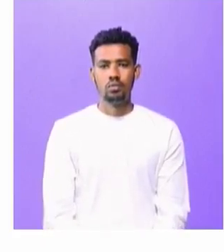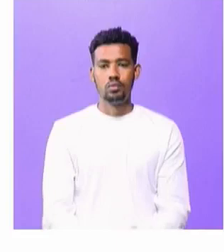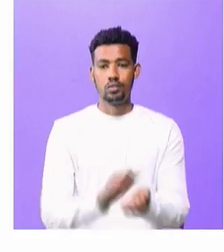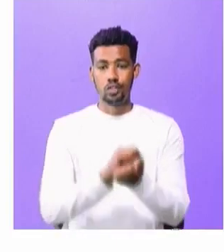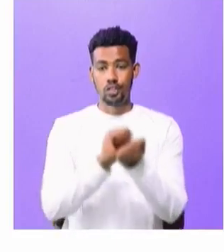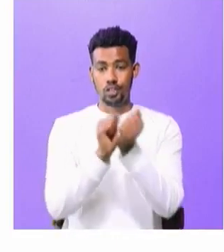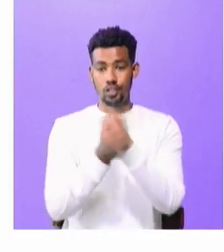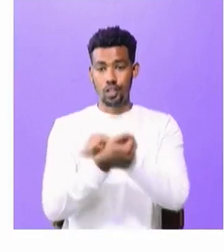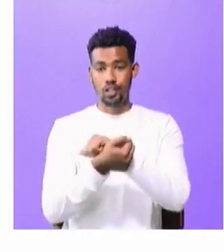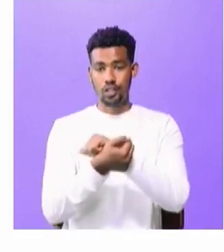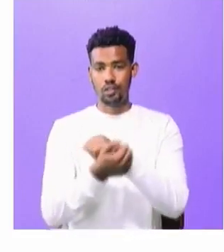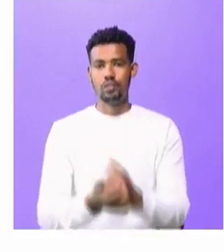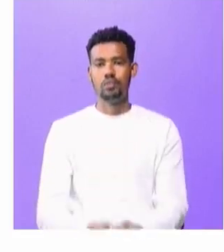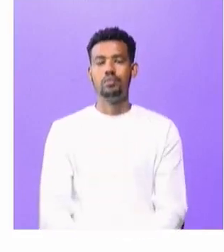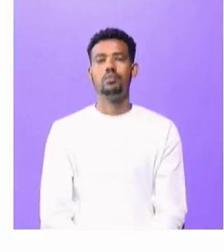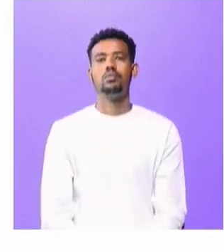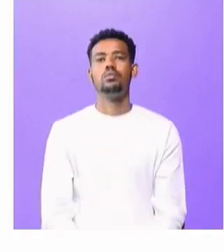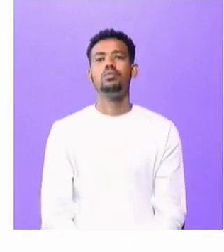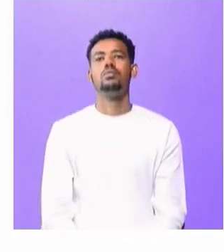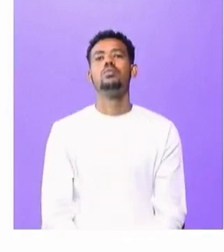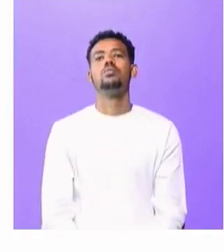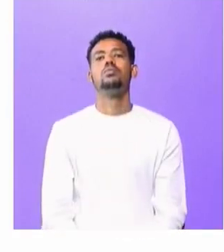Change